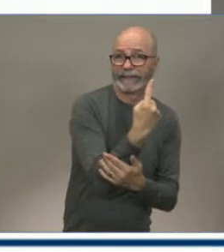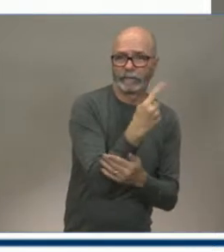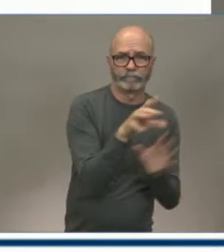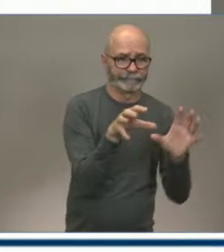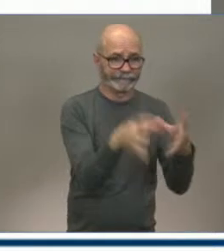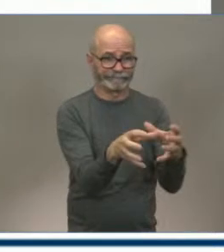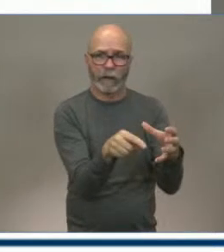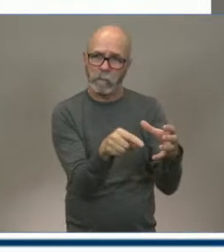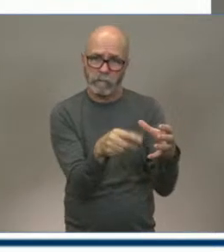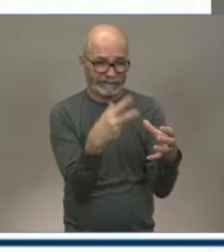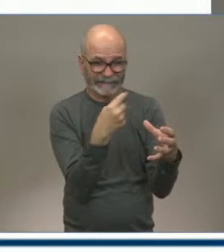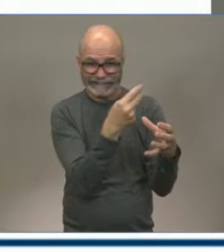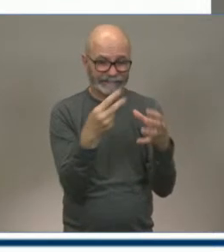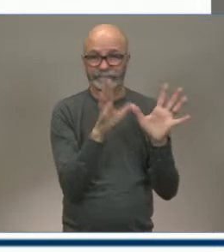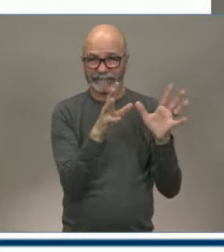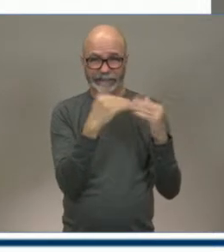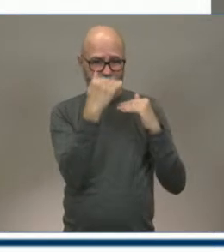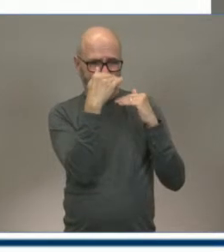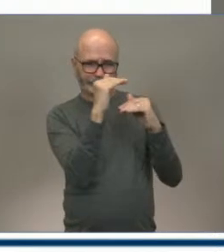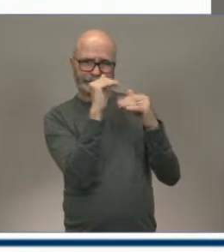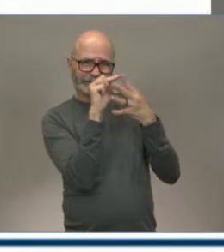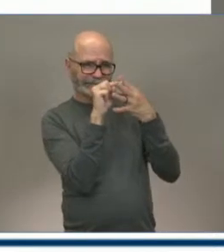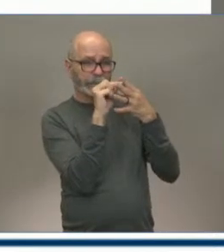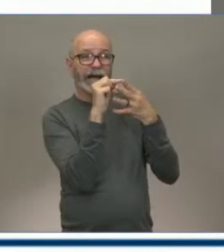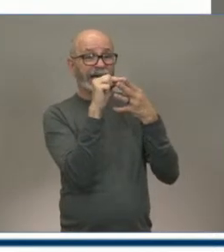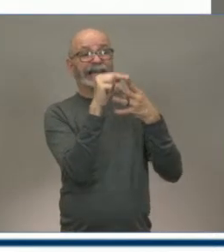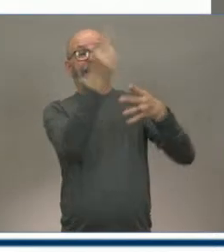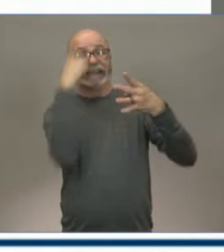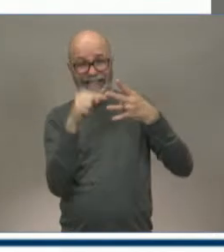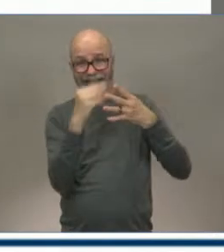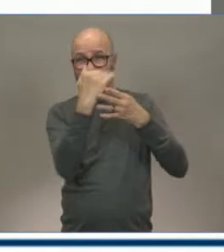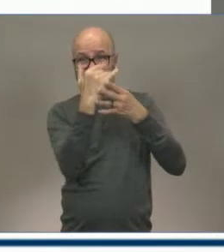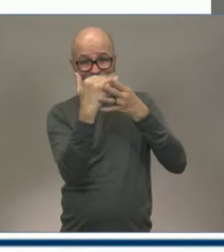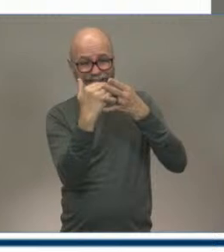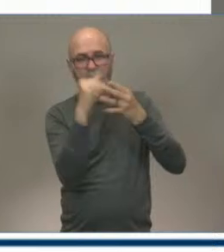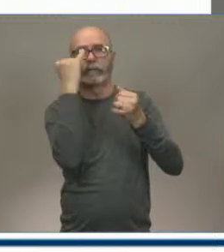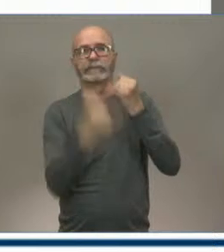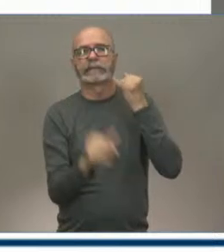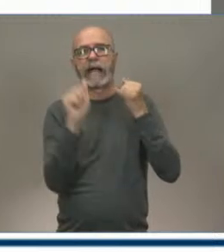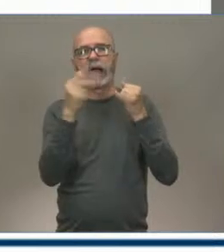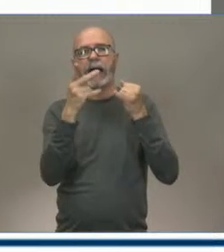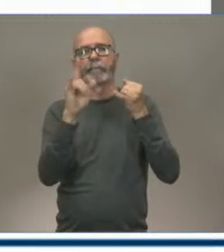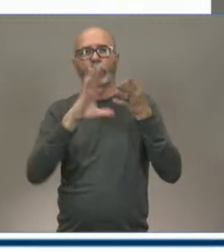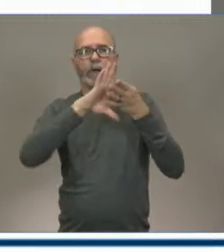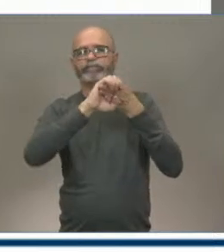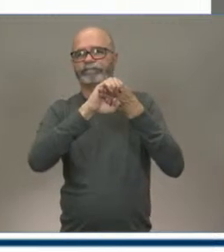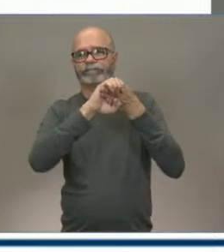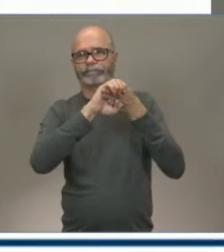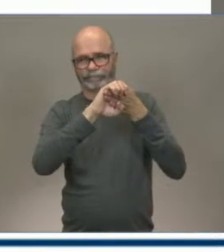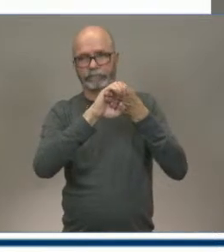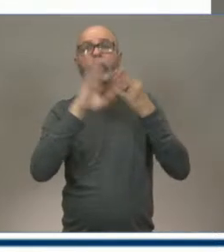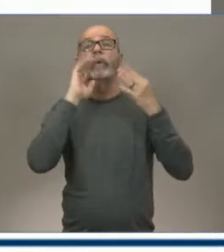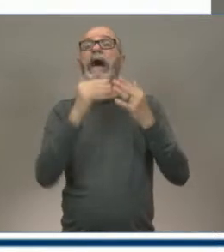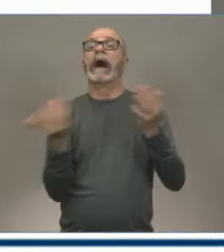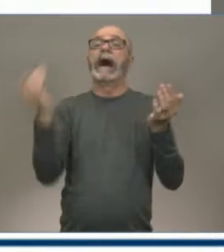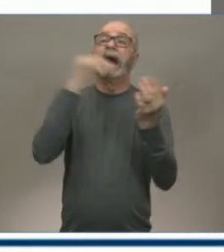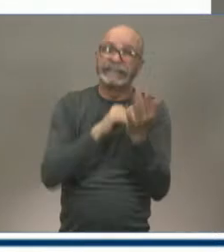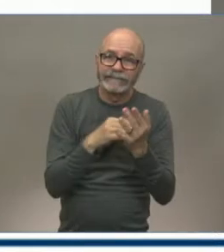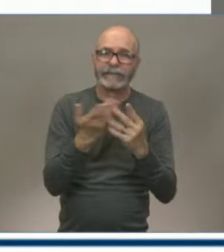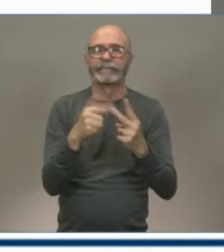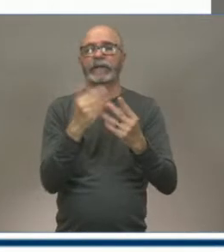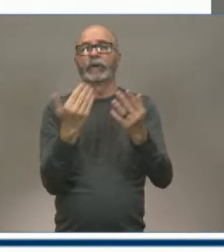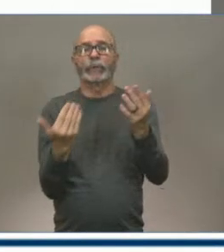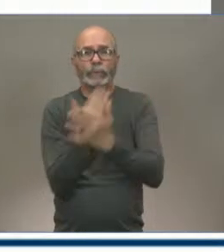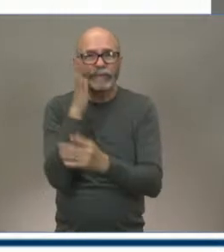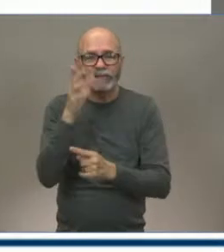until the end of April, is focused on those at highest risk of COVID-19. staff and residents in long-term care facilities,